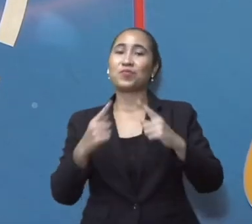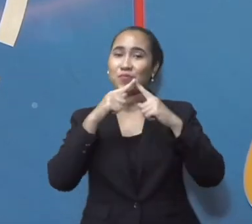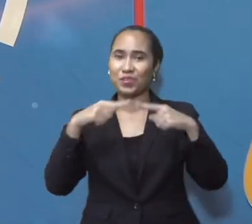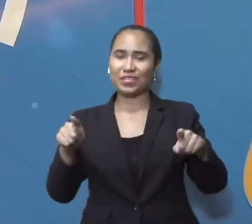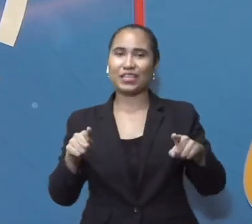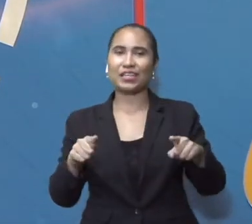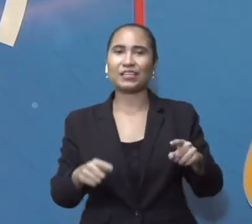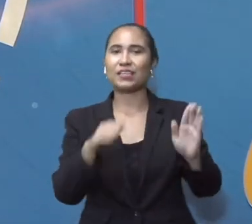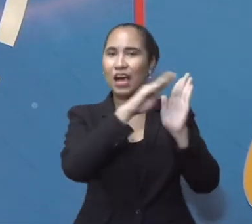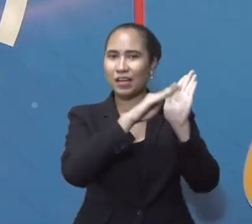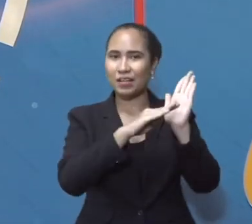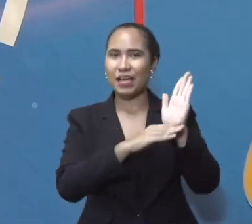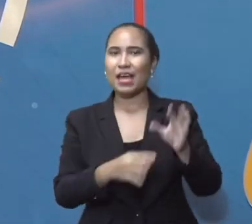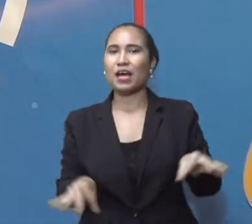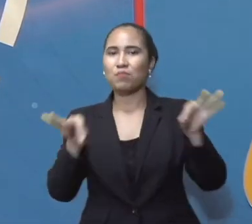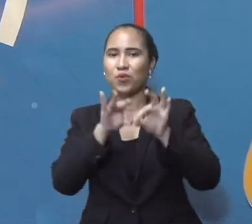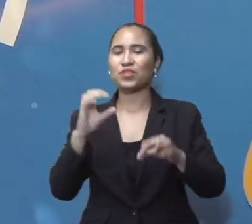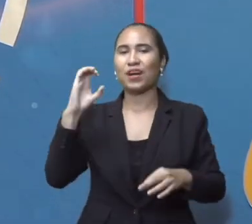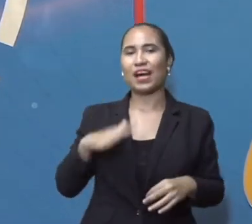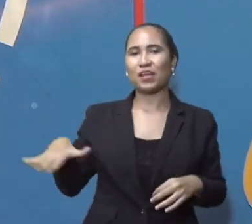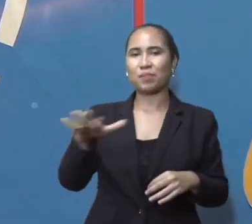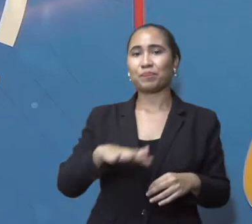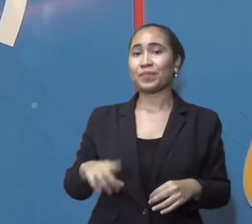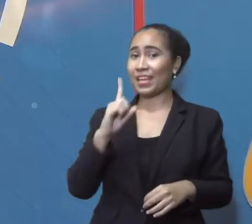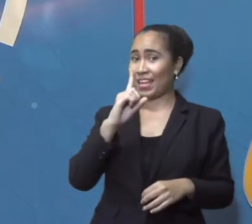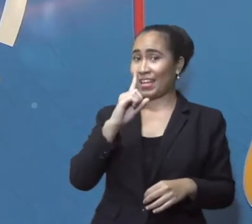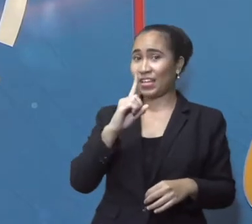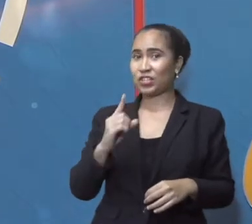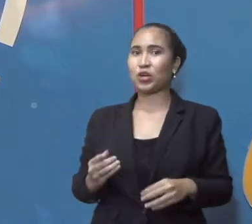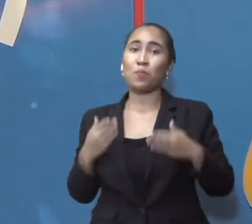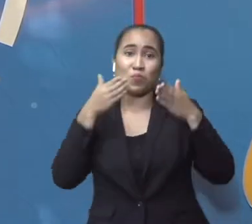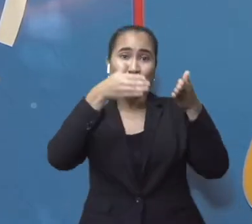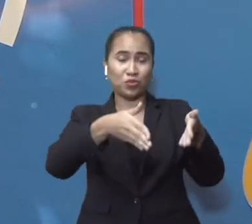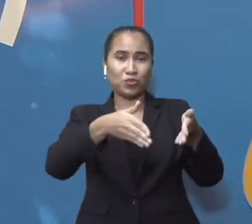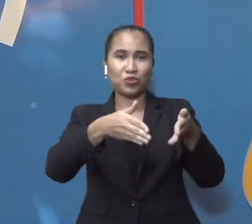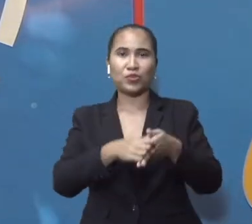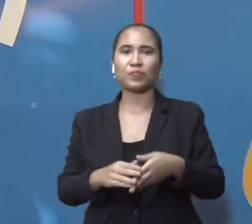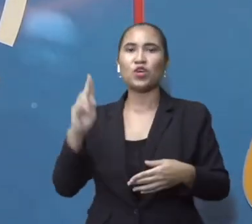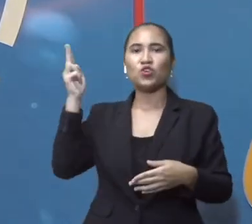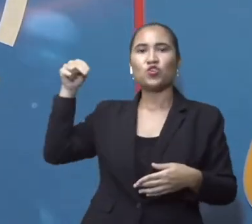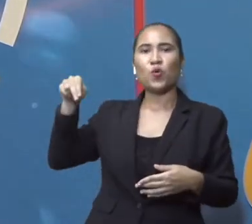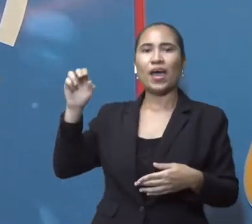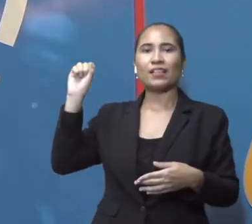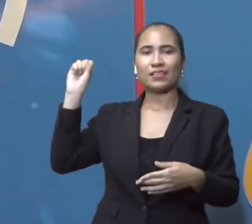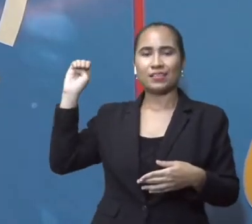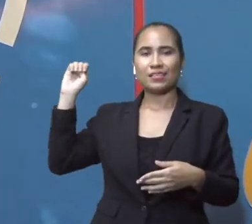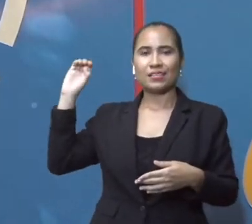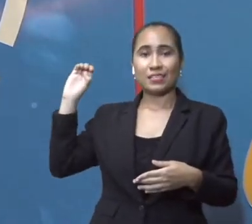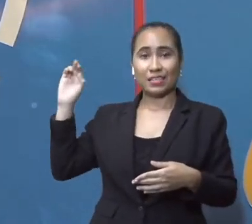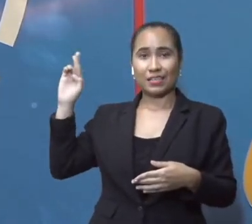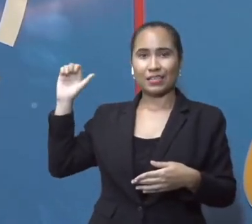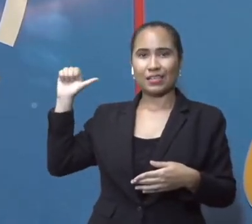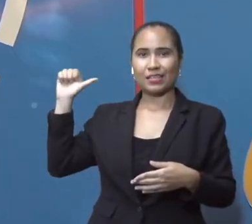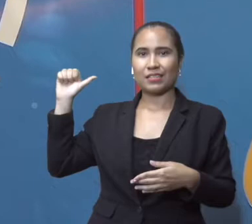of Caribbean importance. And one of them said to be visiting Suriname is the UN Secretary General Antonio